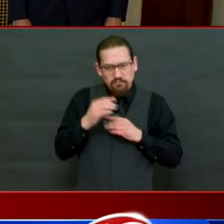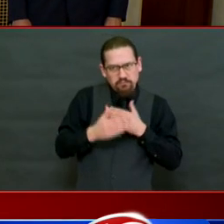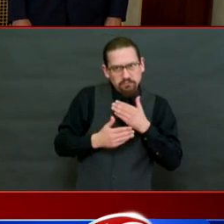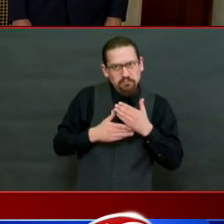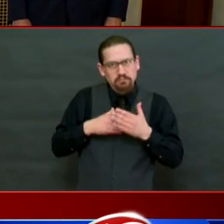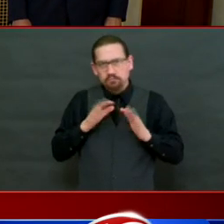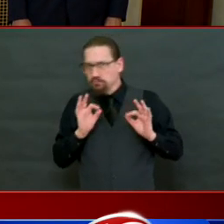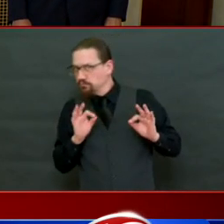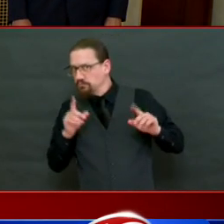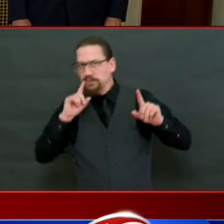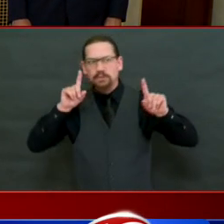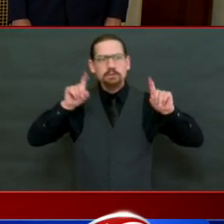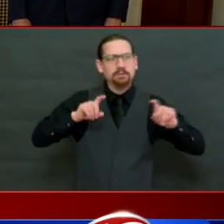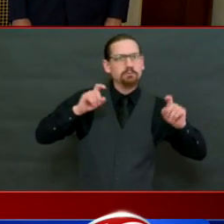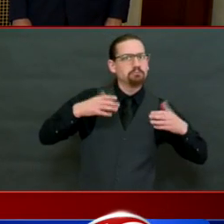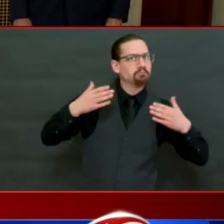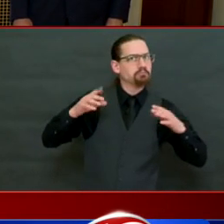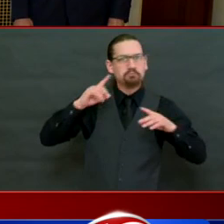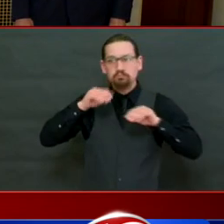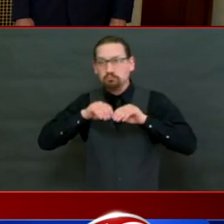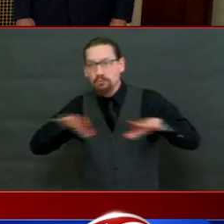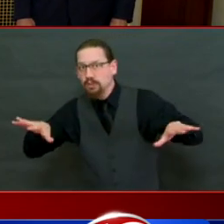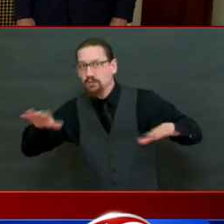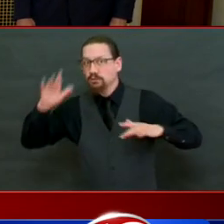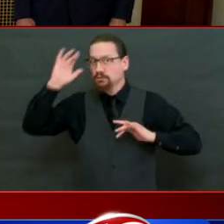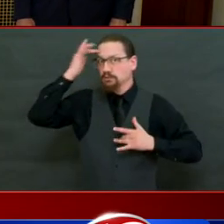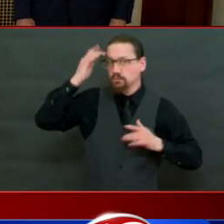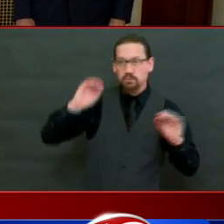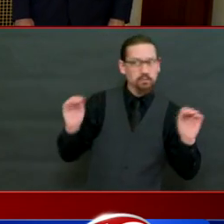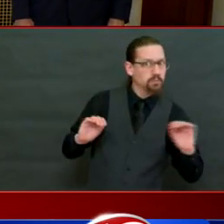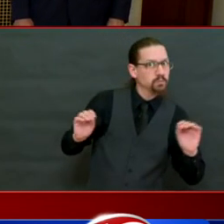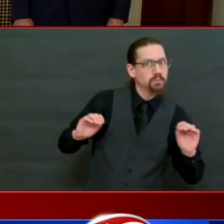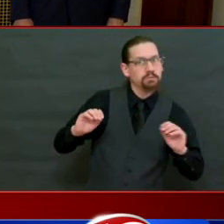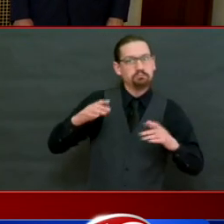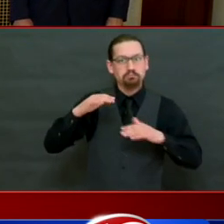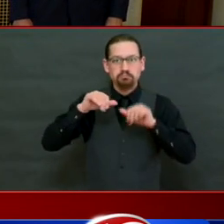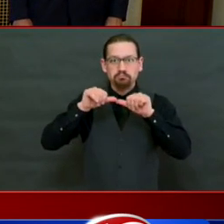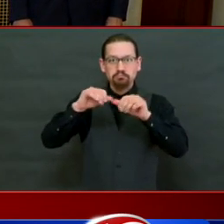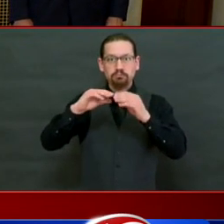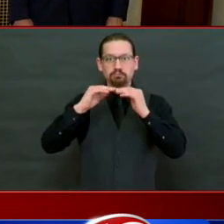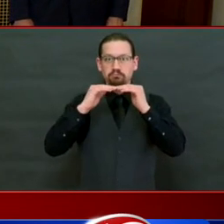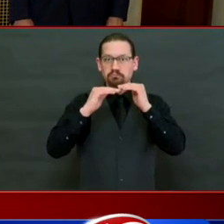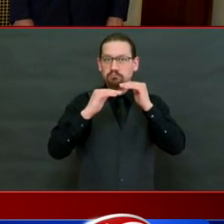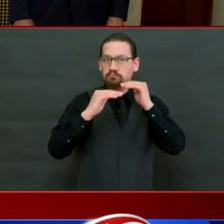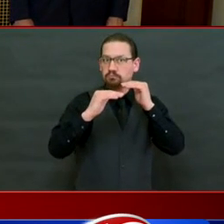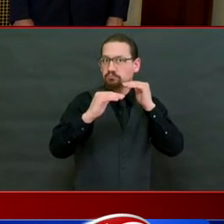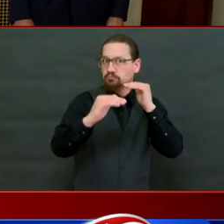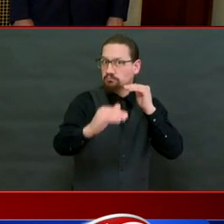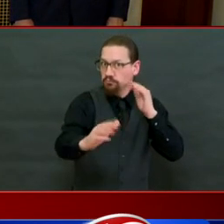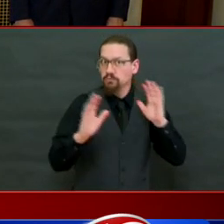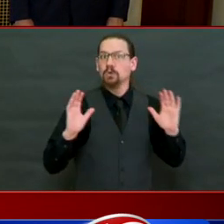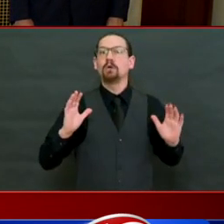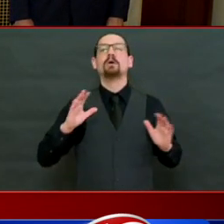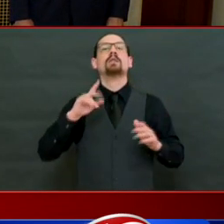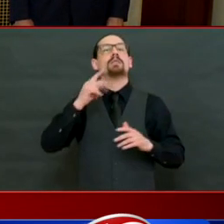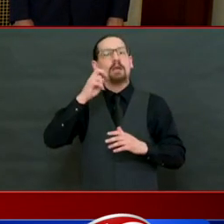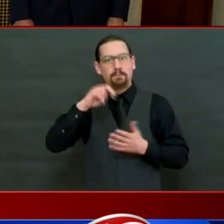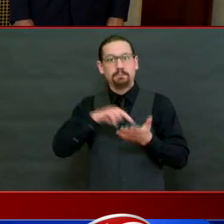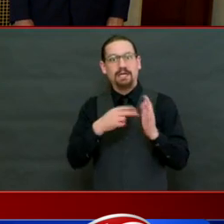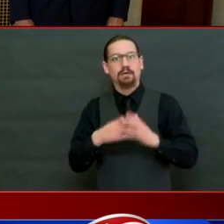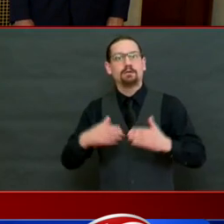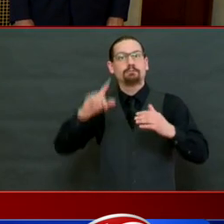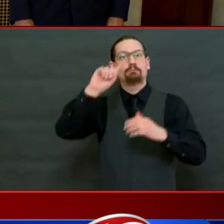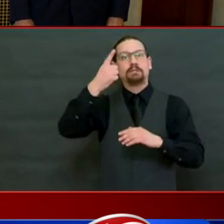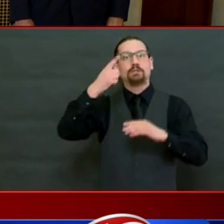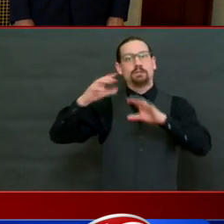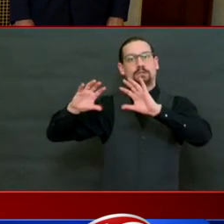then we're going to move to phase two, which we are calling navigating our way. Phase two is all about new